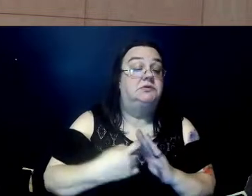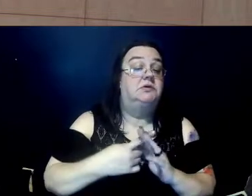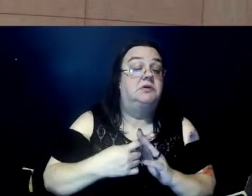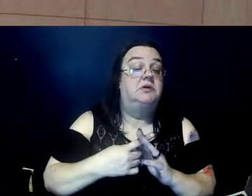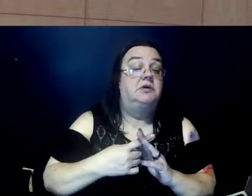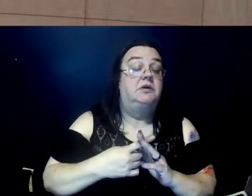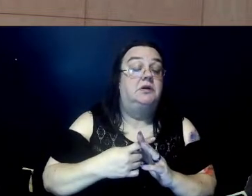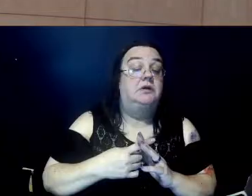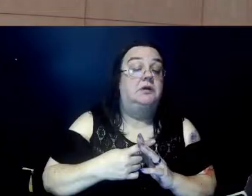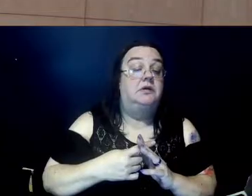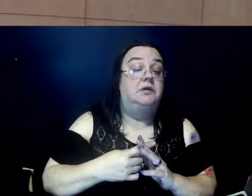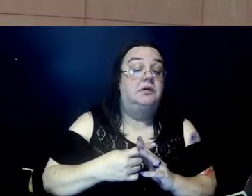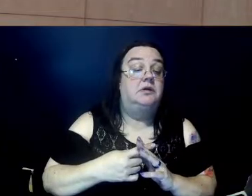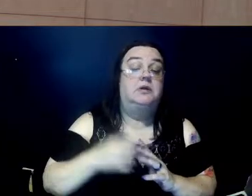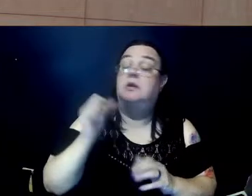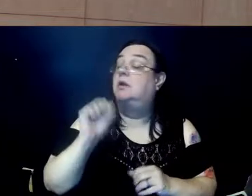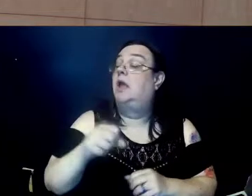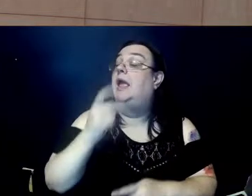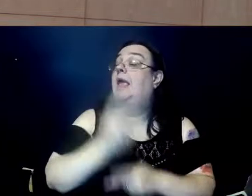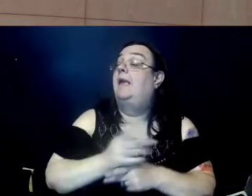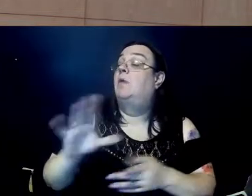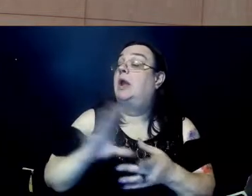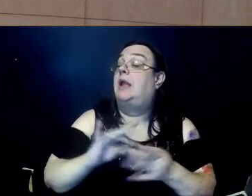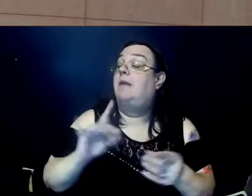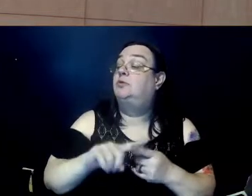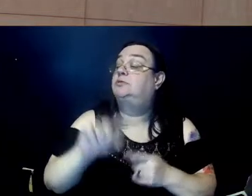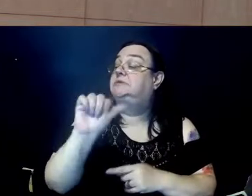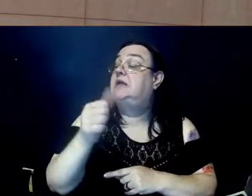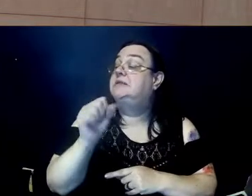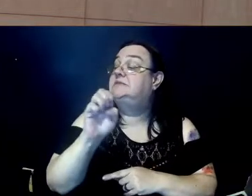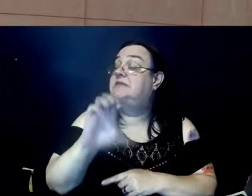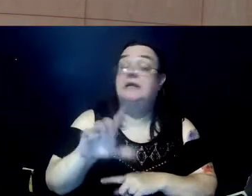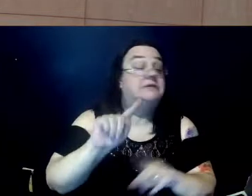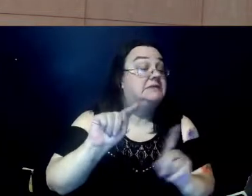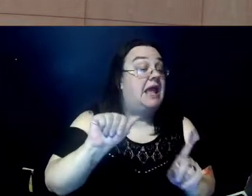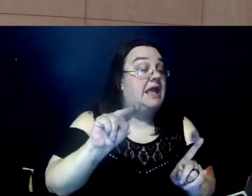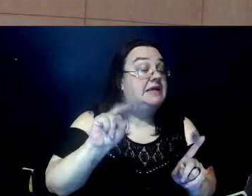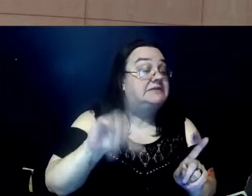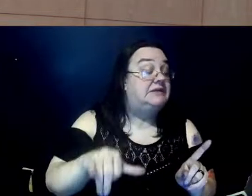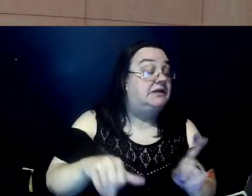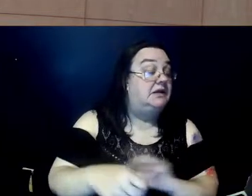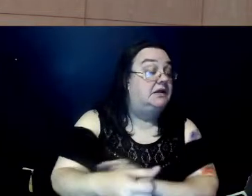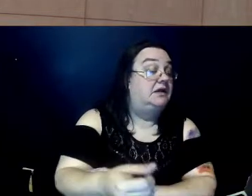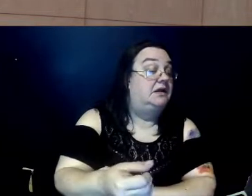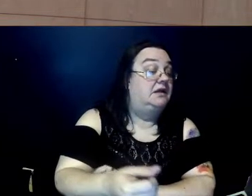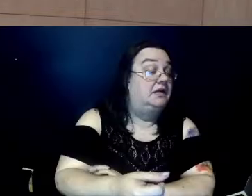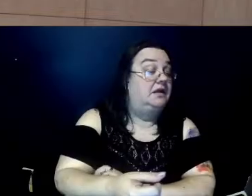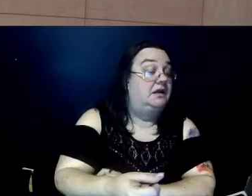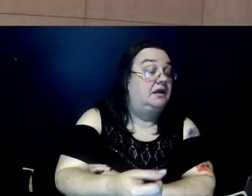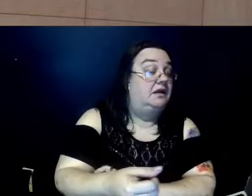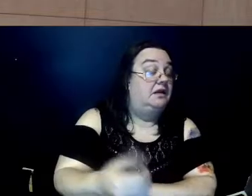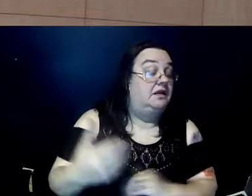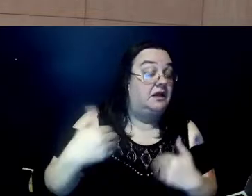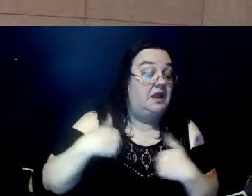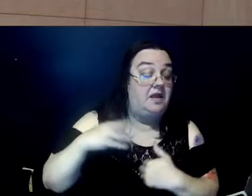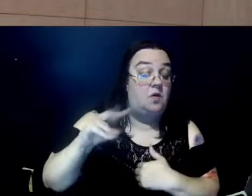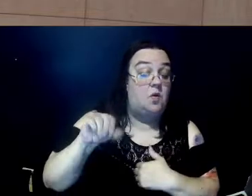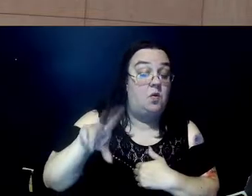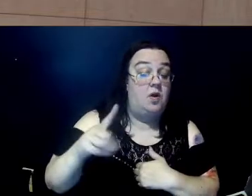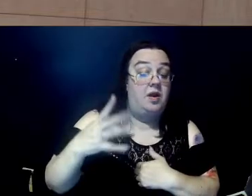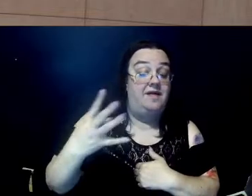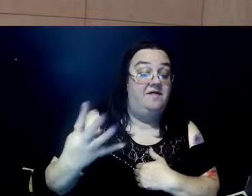What? Yeah, okay, keep your comments to 10 seconds. Tansy. We are having a Ward 4